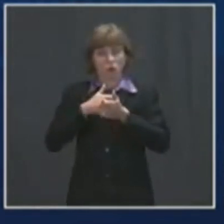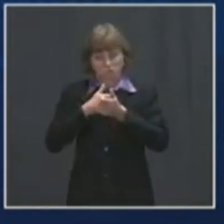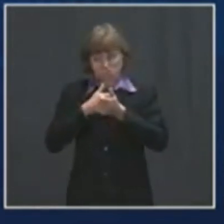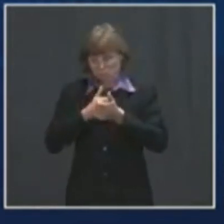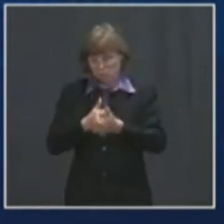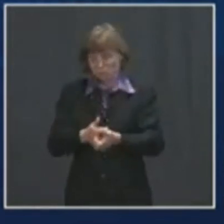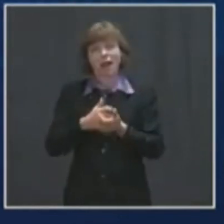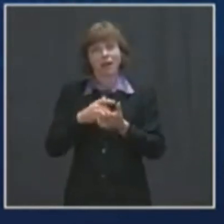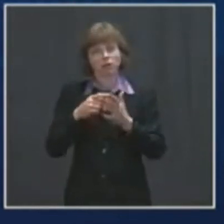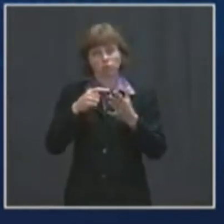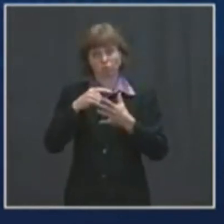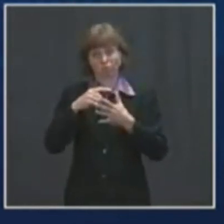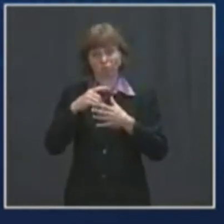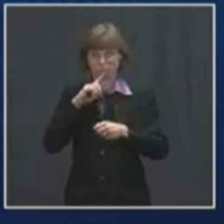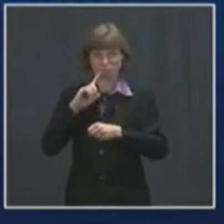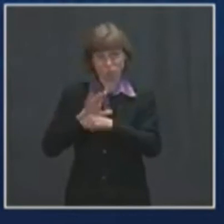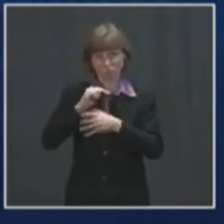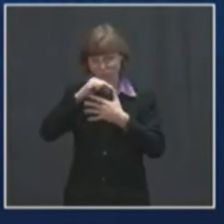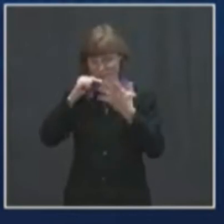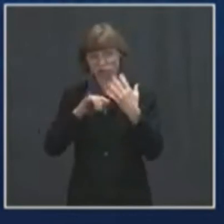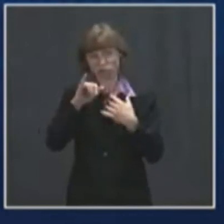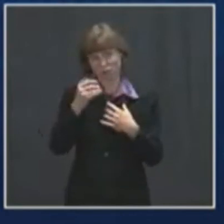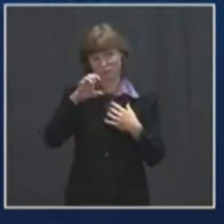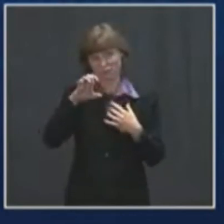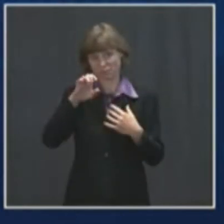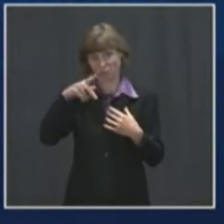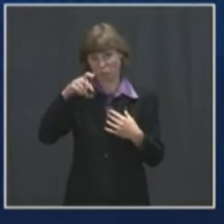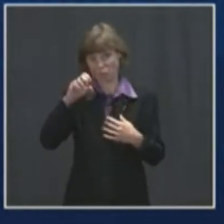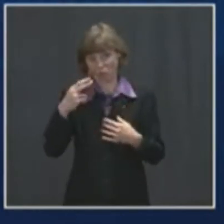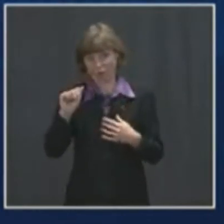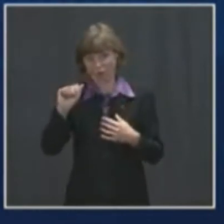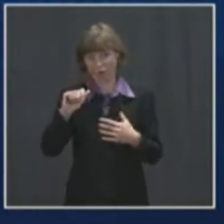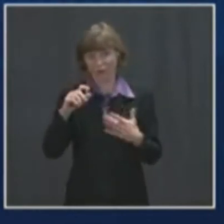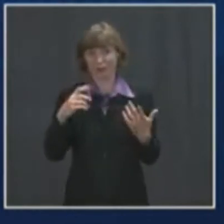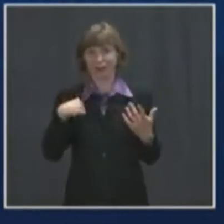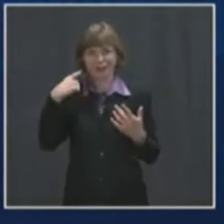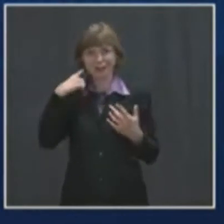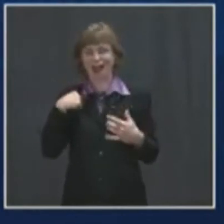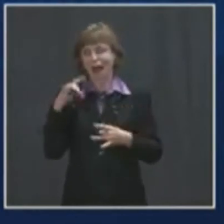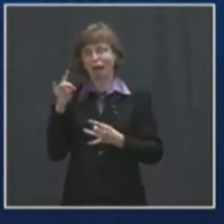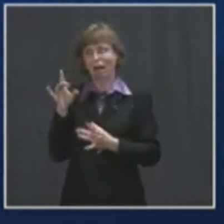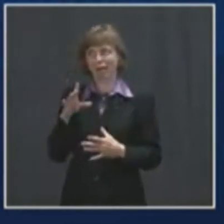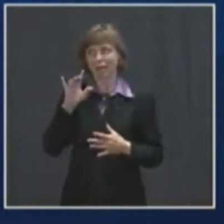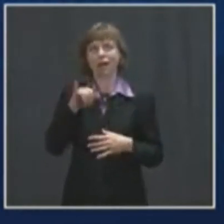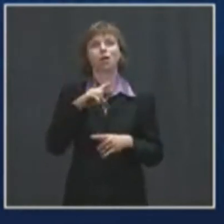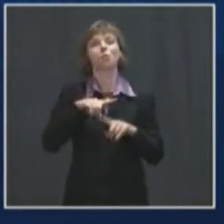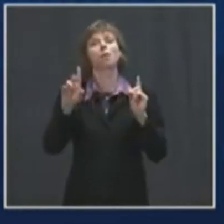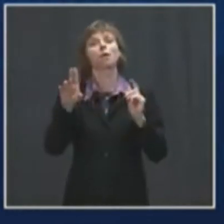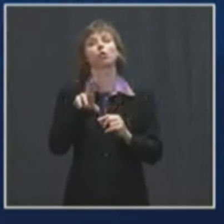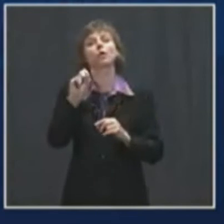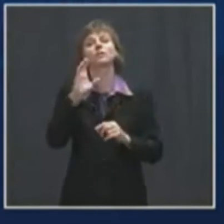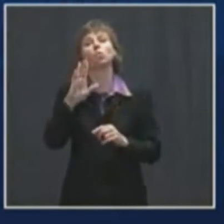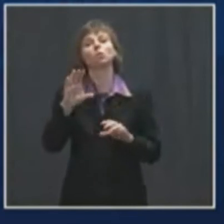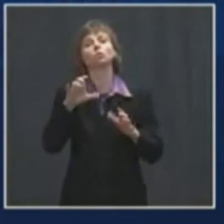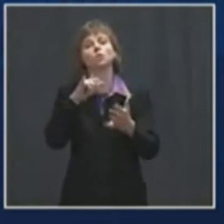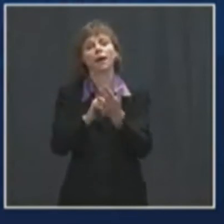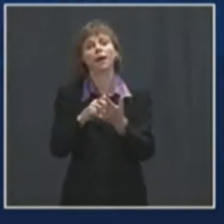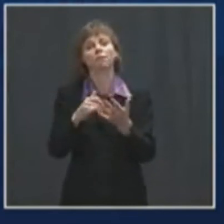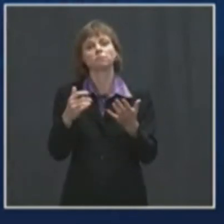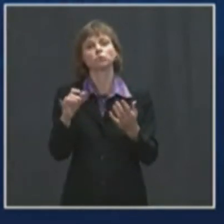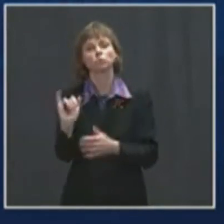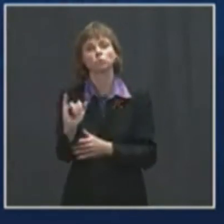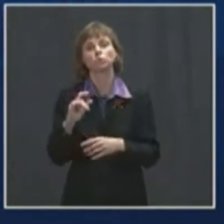JCPOA, the Iran nuclear deal, just for people who don't like acronyms, I personally hate them, but the United States would do the same and then use that